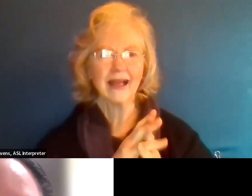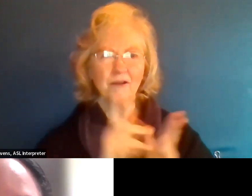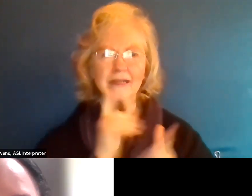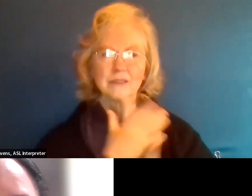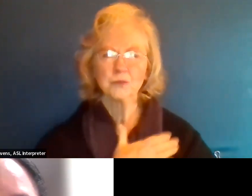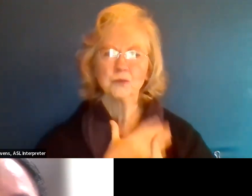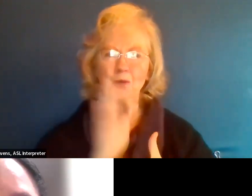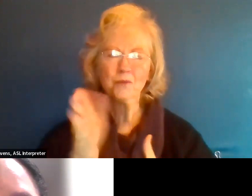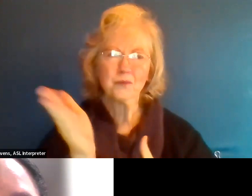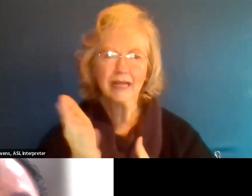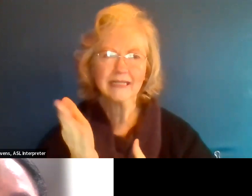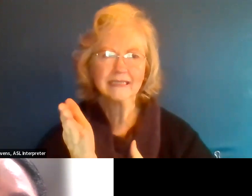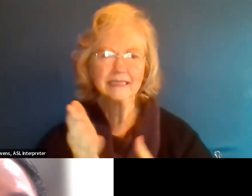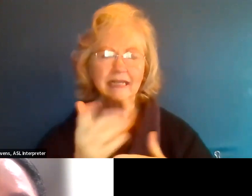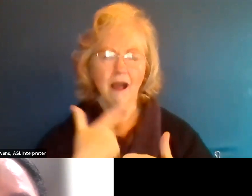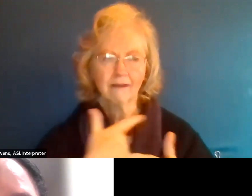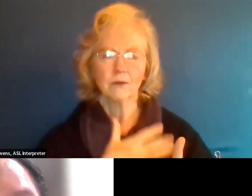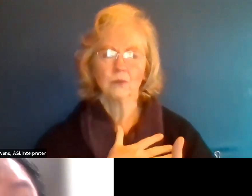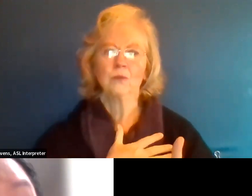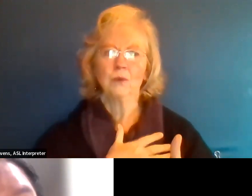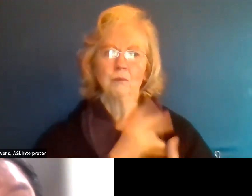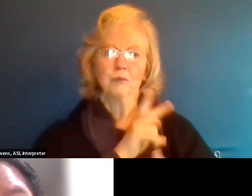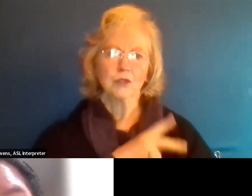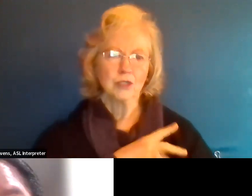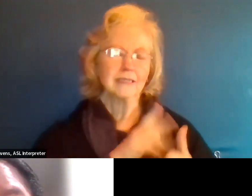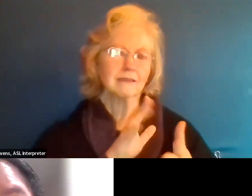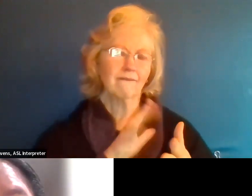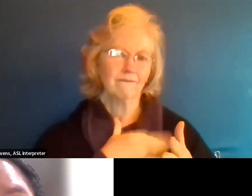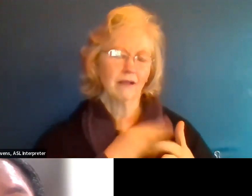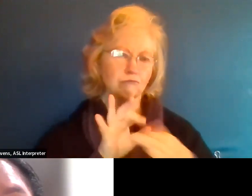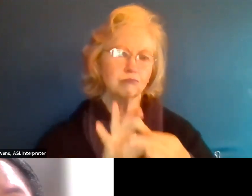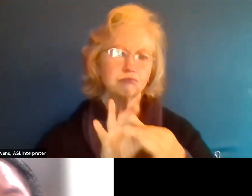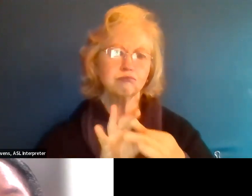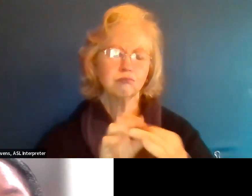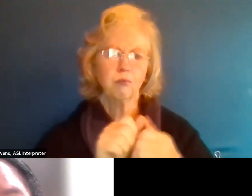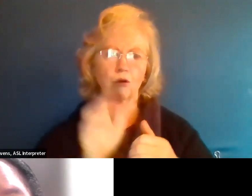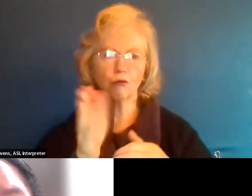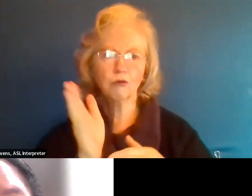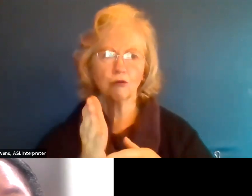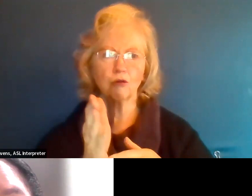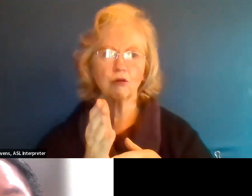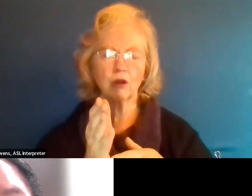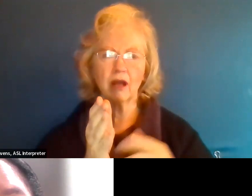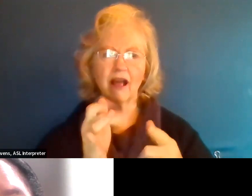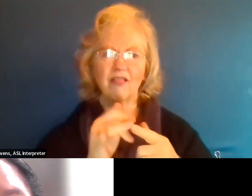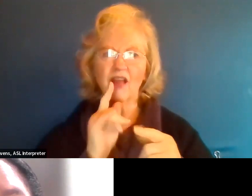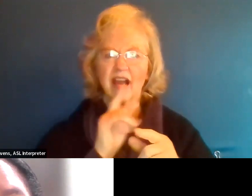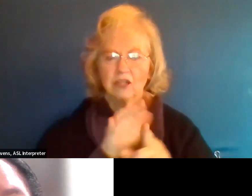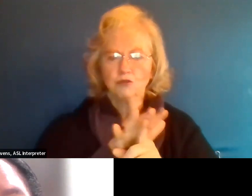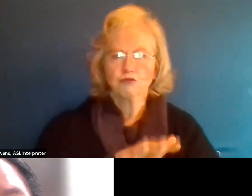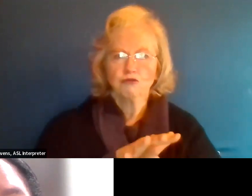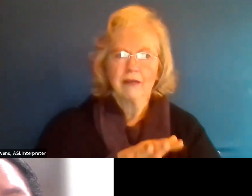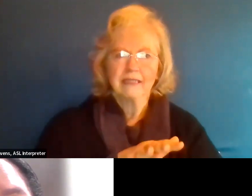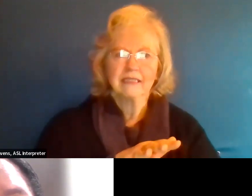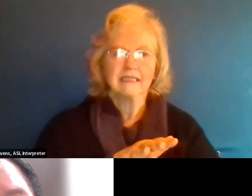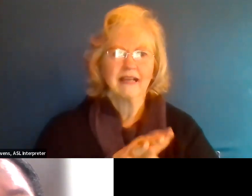presentation. I connected a lot very personally to a lot of like what you presented in terms of like both like the stress of like being